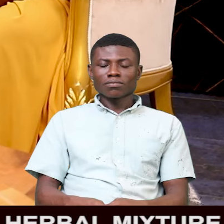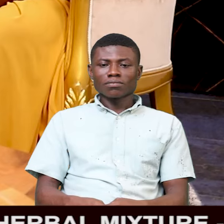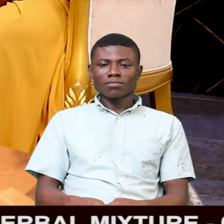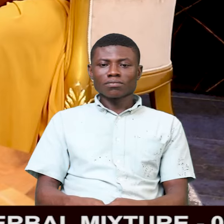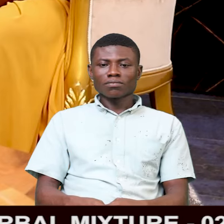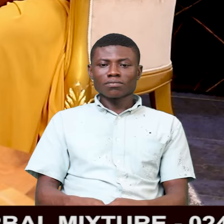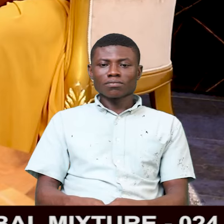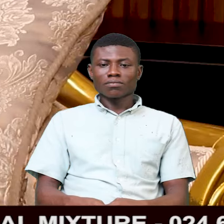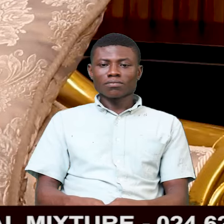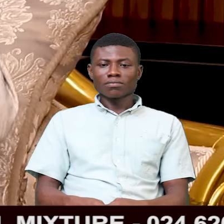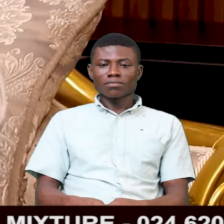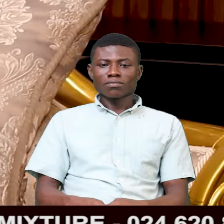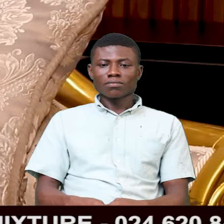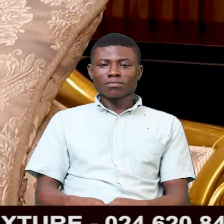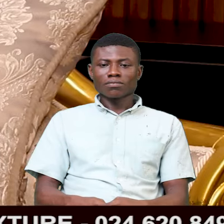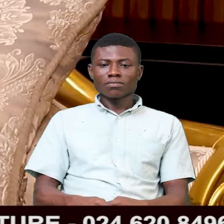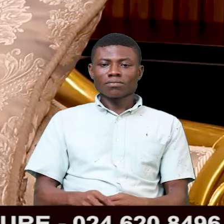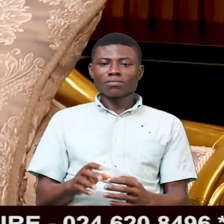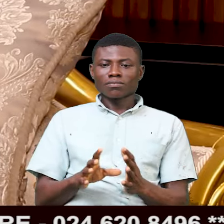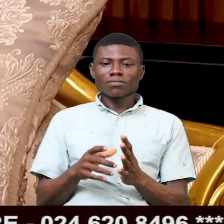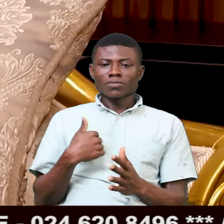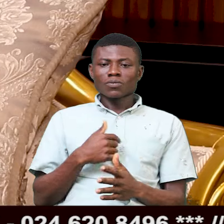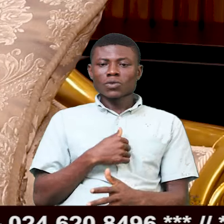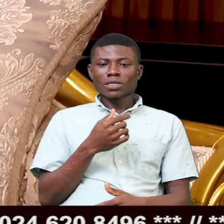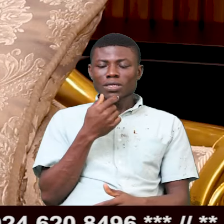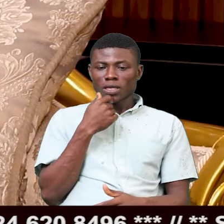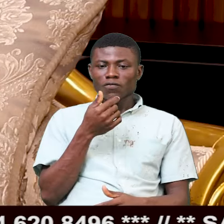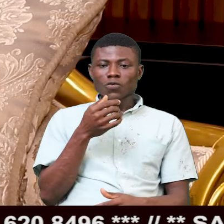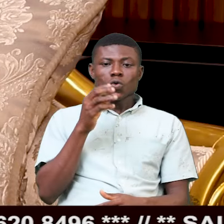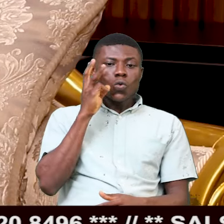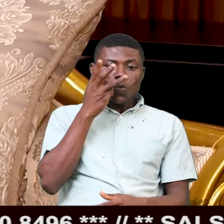you. Yeah. Then there was a wine glass.